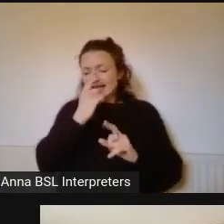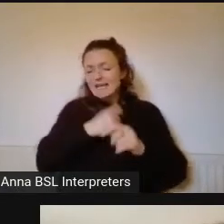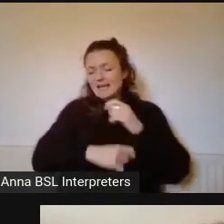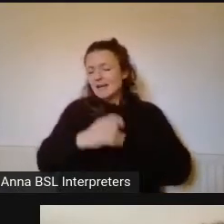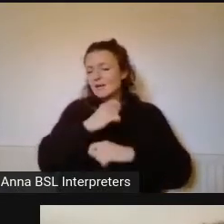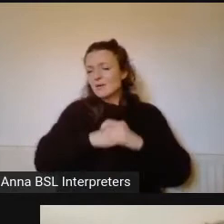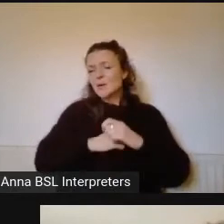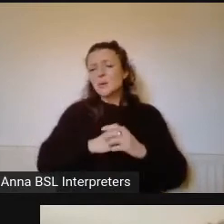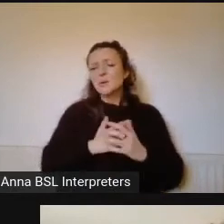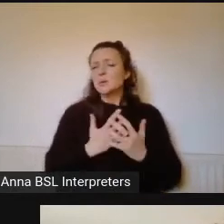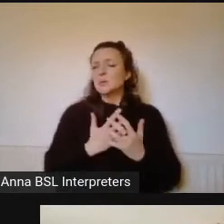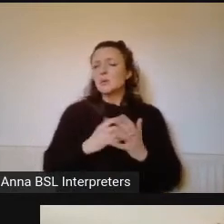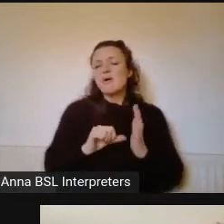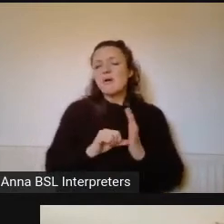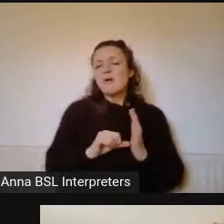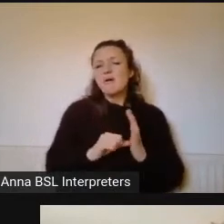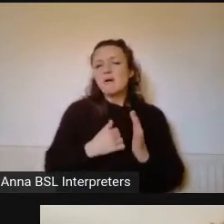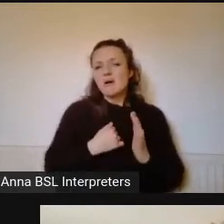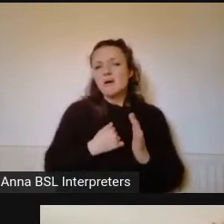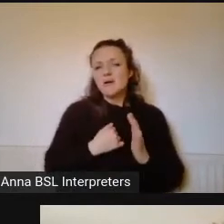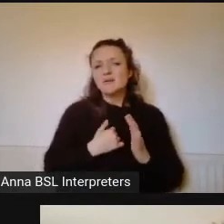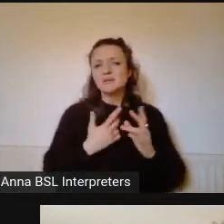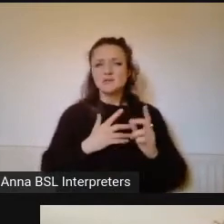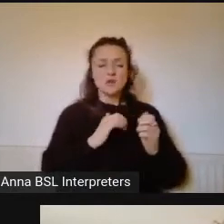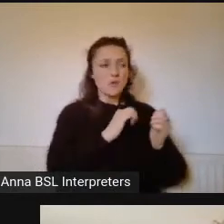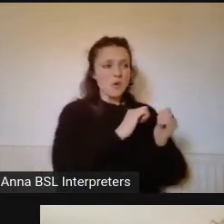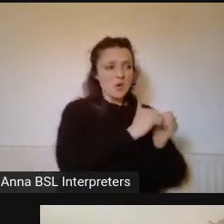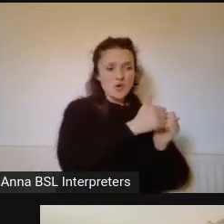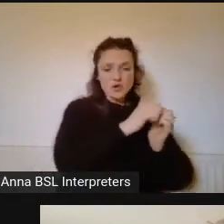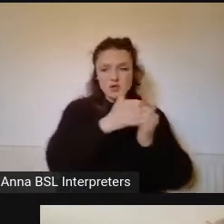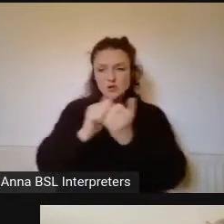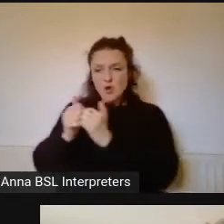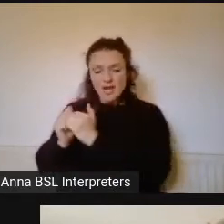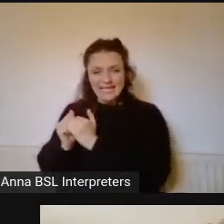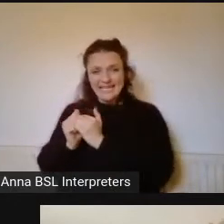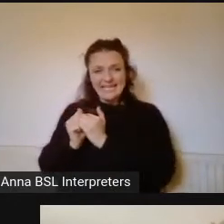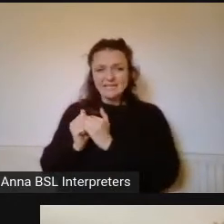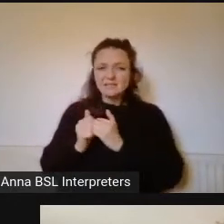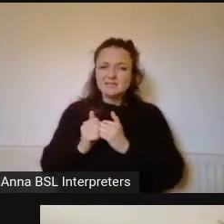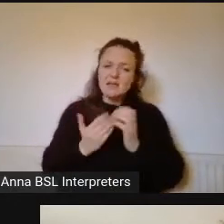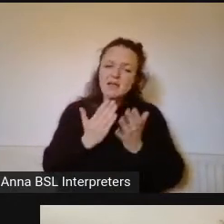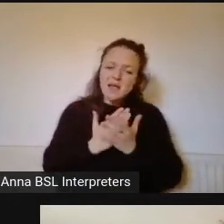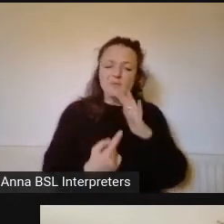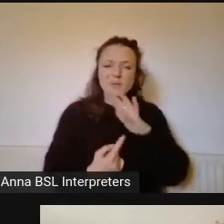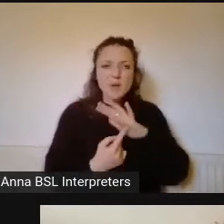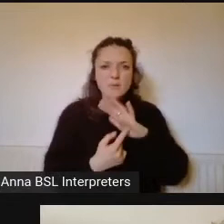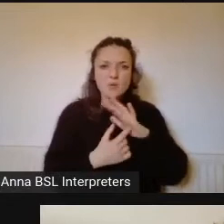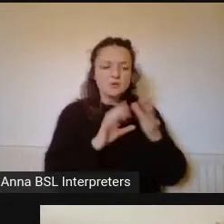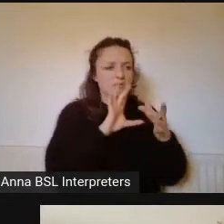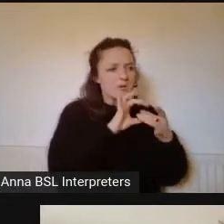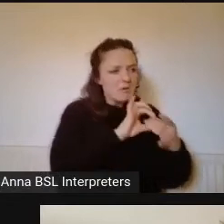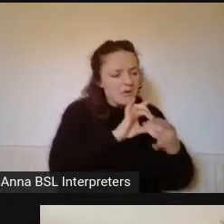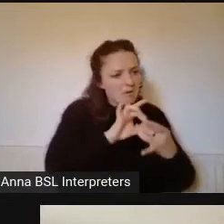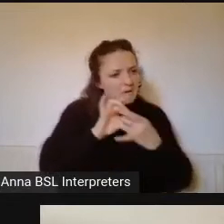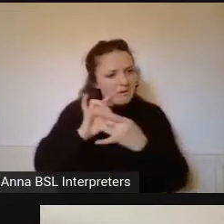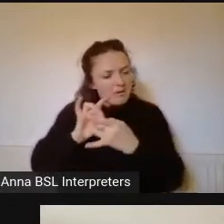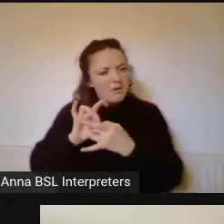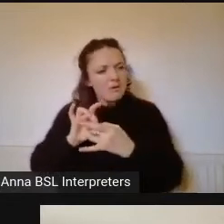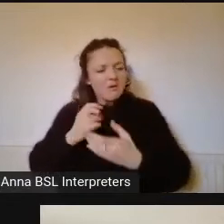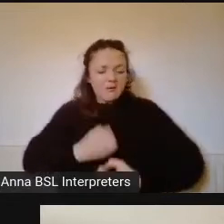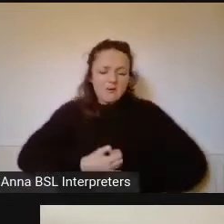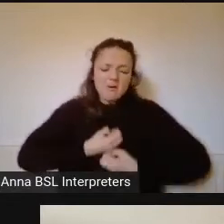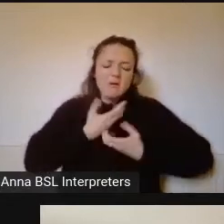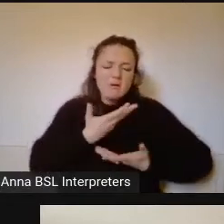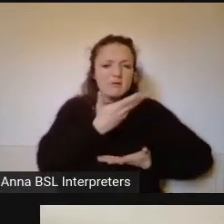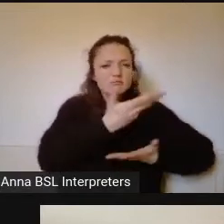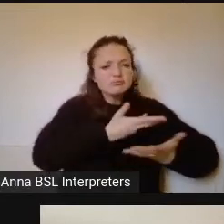your workmates and your colleagues around you a lot of support. And checking in, and also not just your colleagues, but also the people you